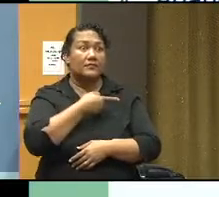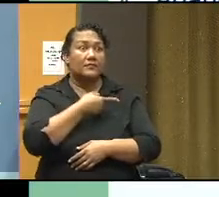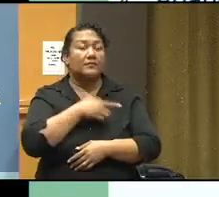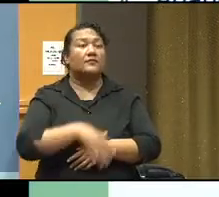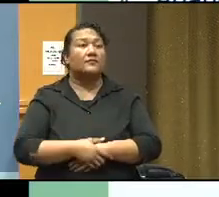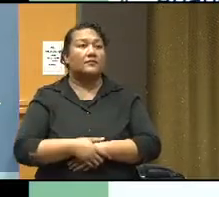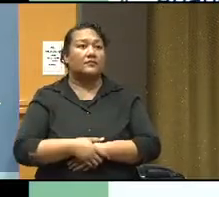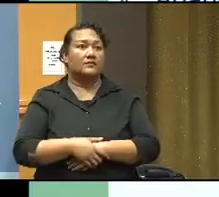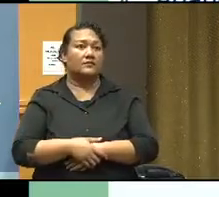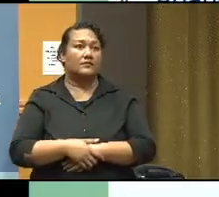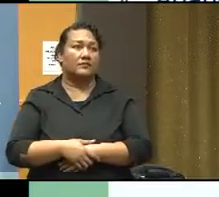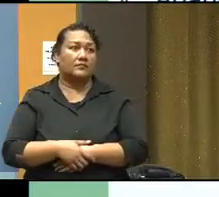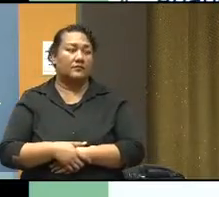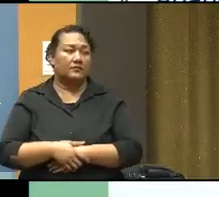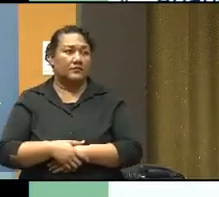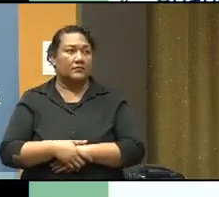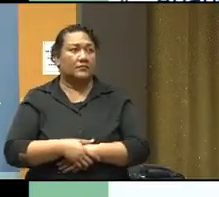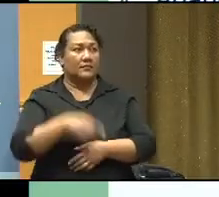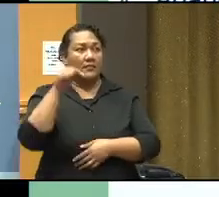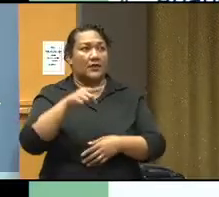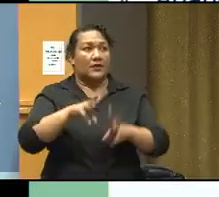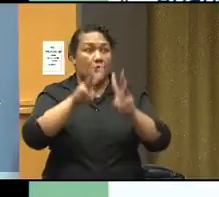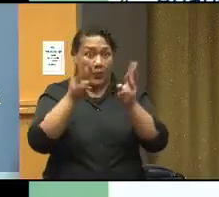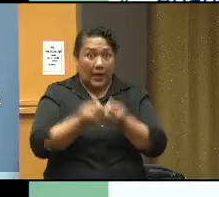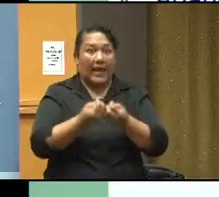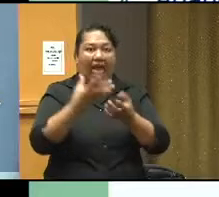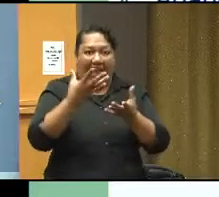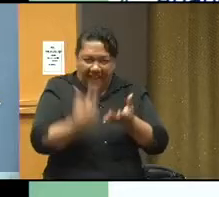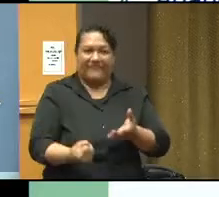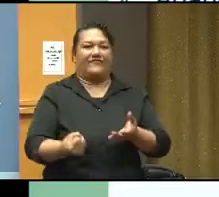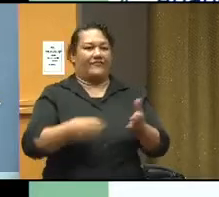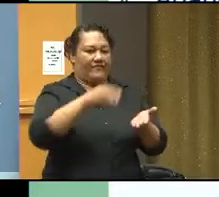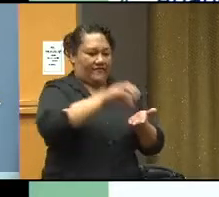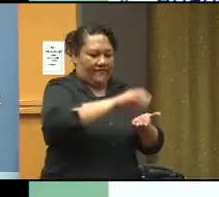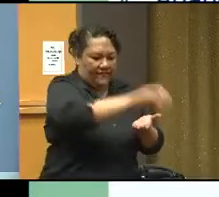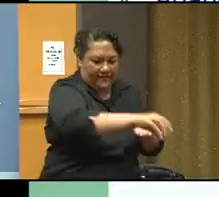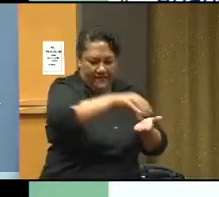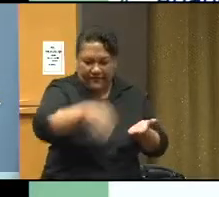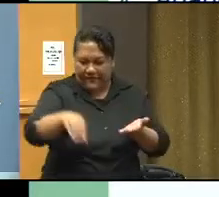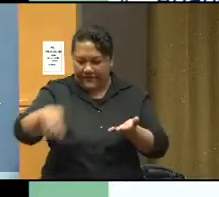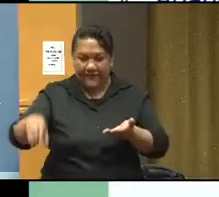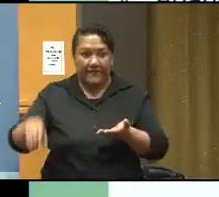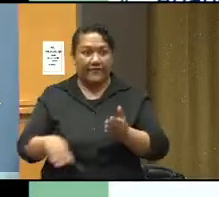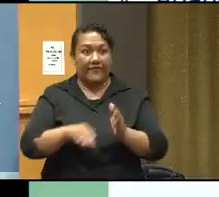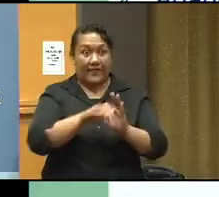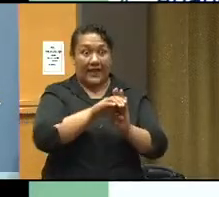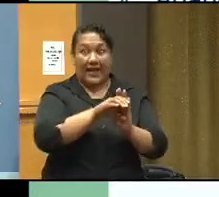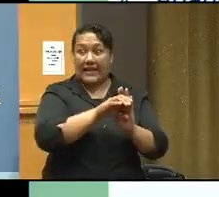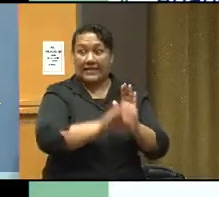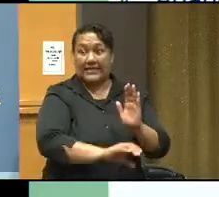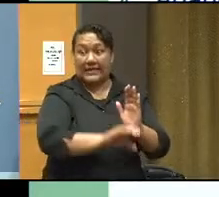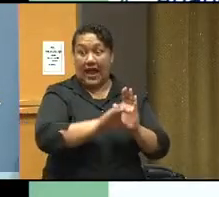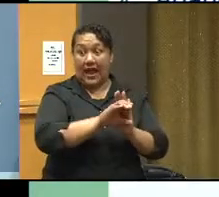you can. Okay, these were the sort of the criteria that you were given to do our portfolio. I mean, it's a huge topic,